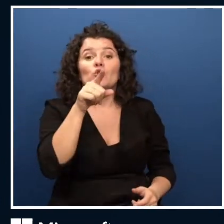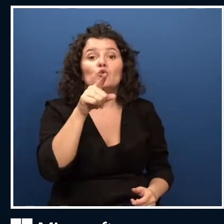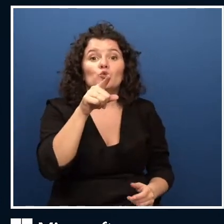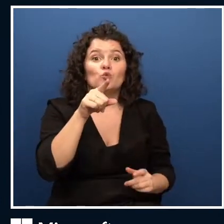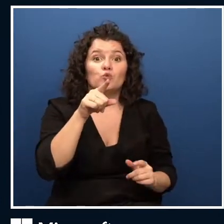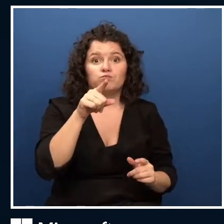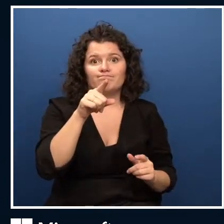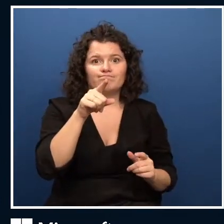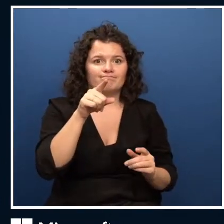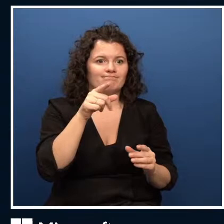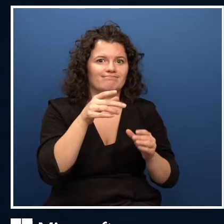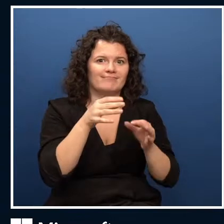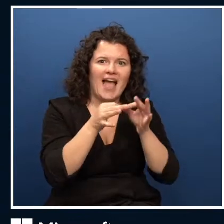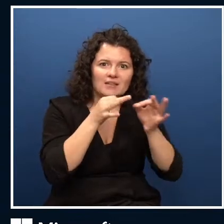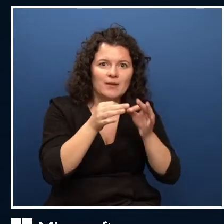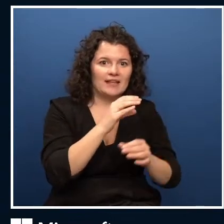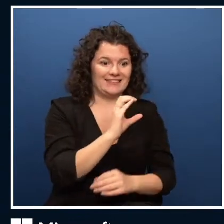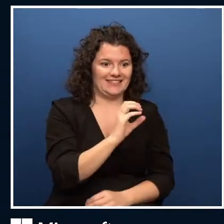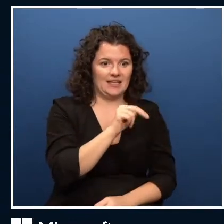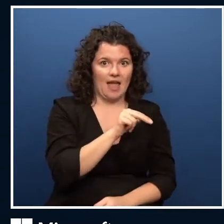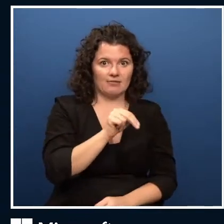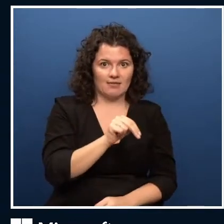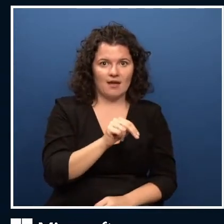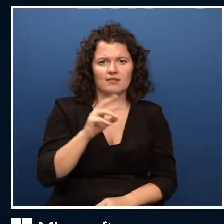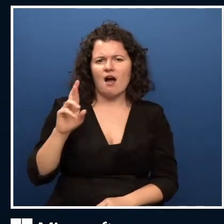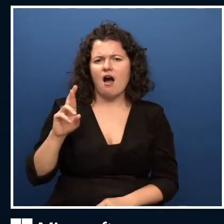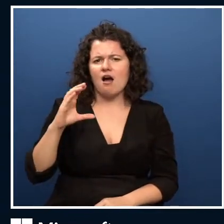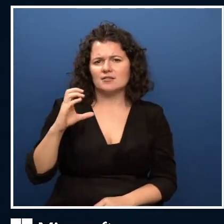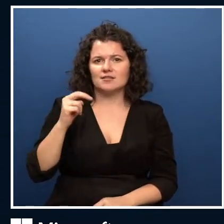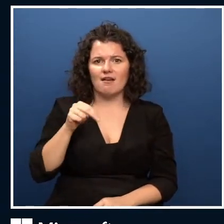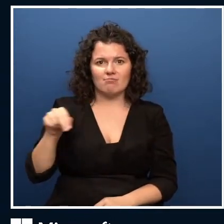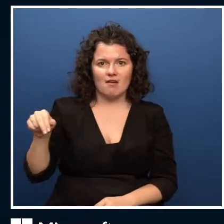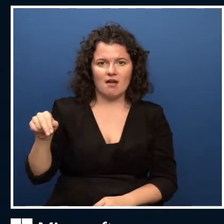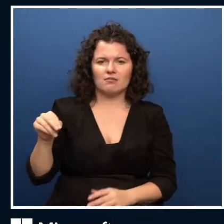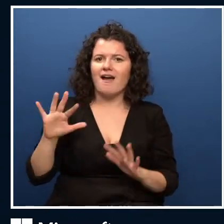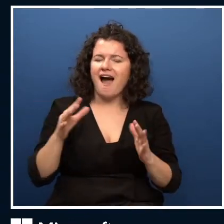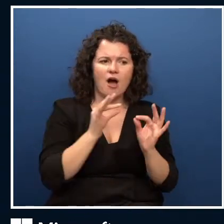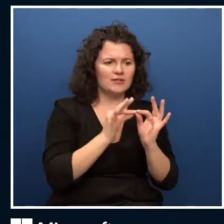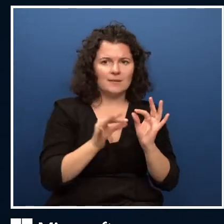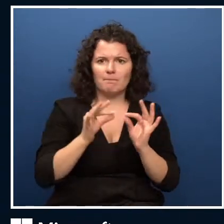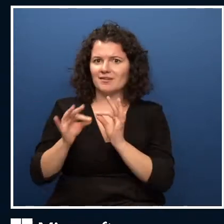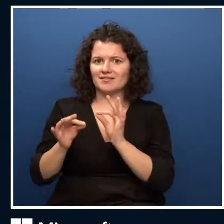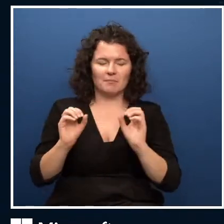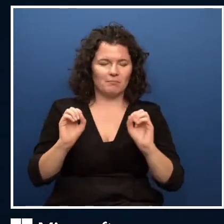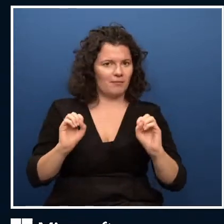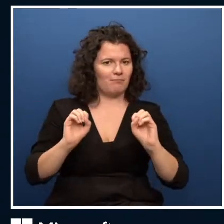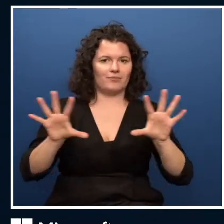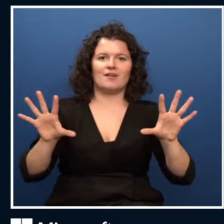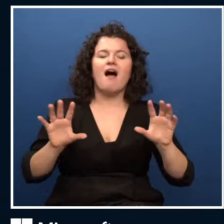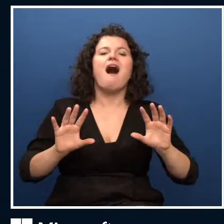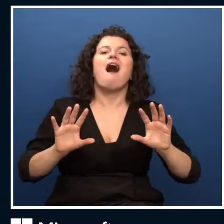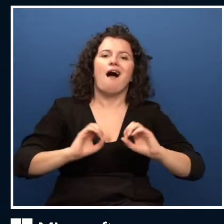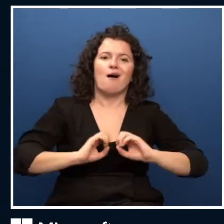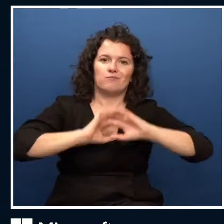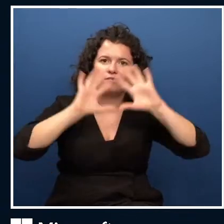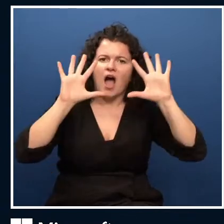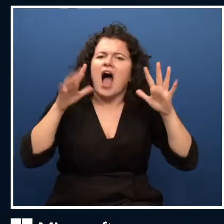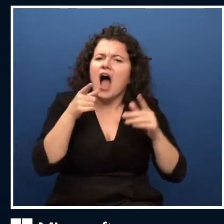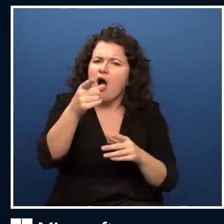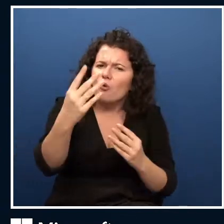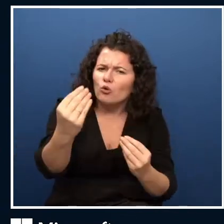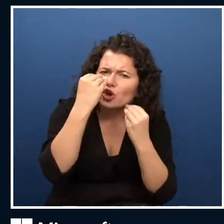well, very efficiently. Where did you learn about CNNs, the theory of it? Did you learn that for yourself? Was that on